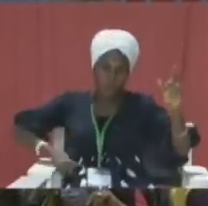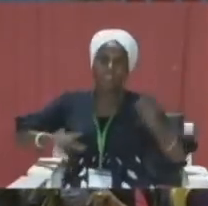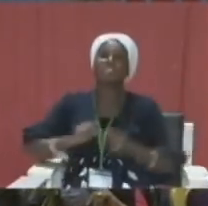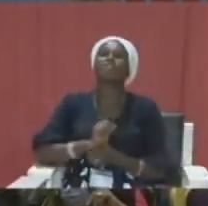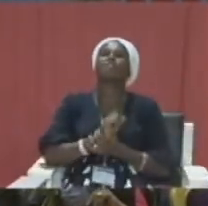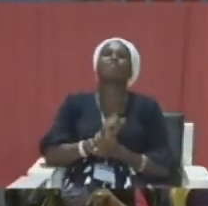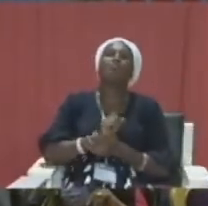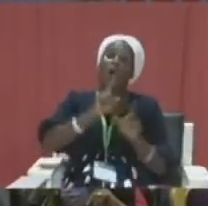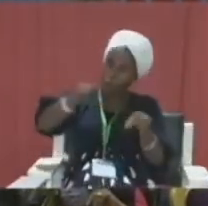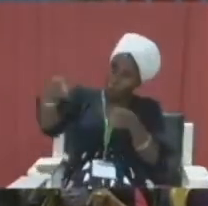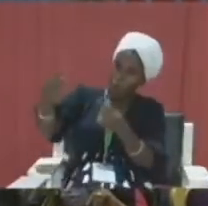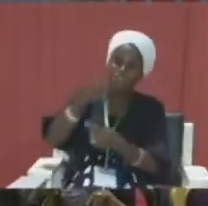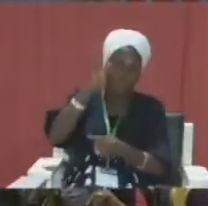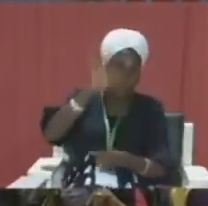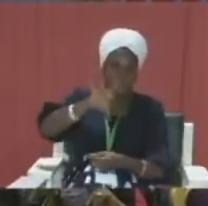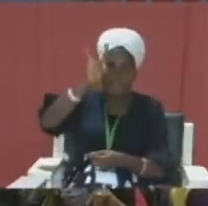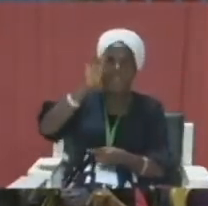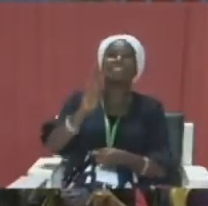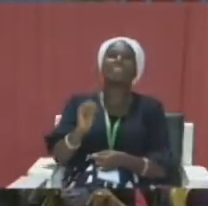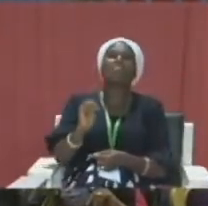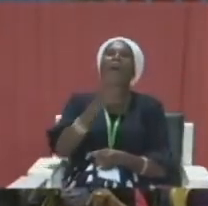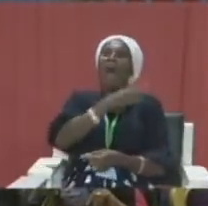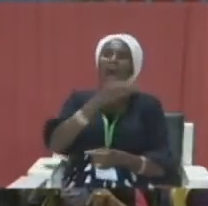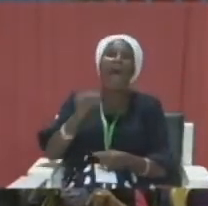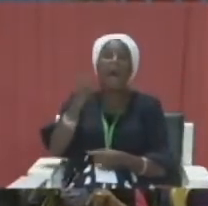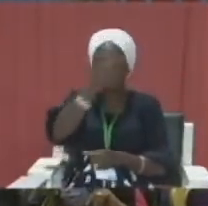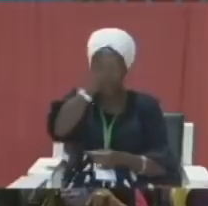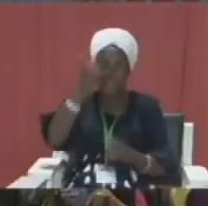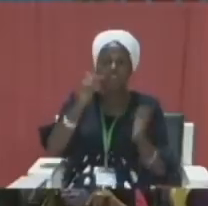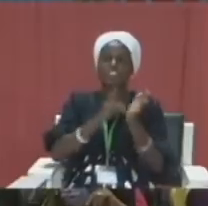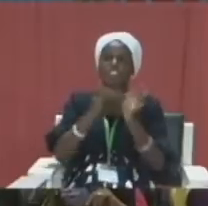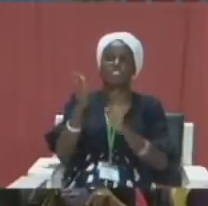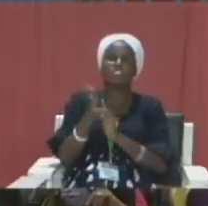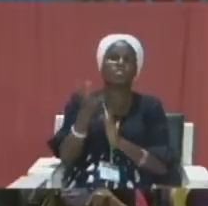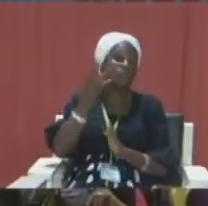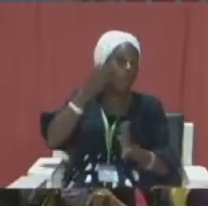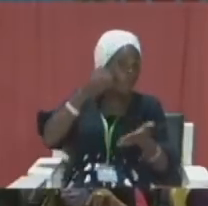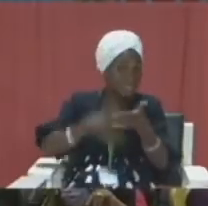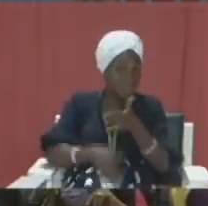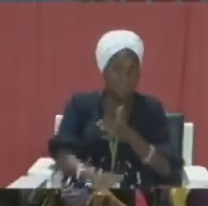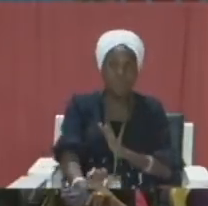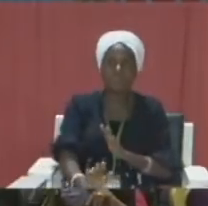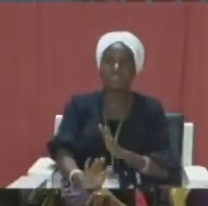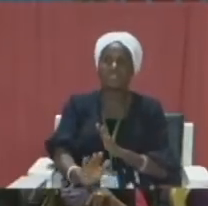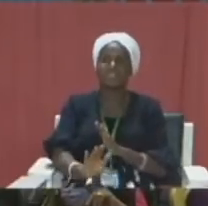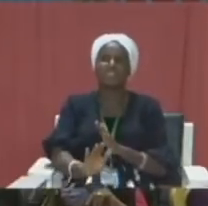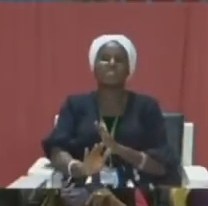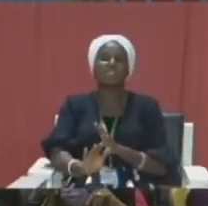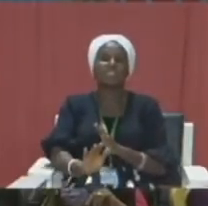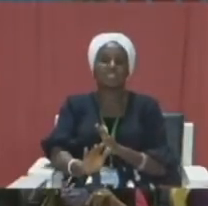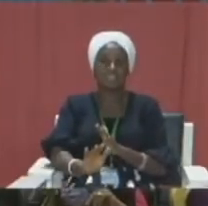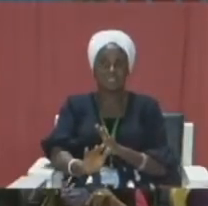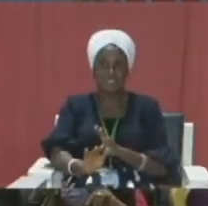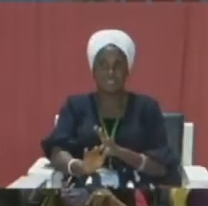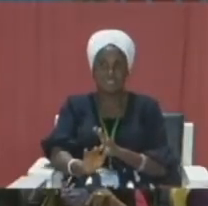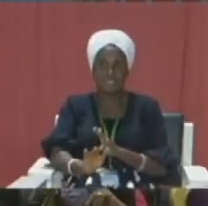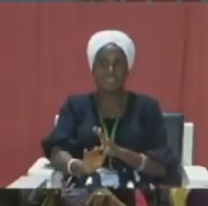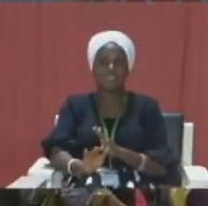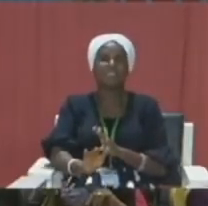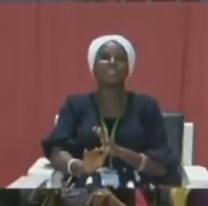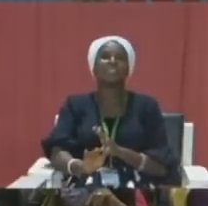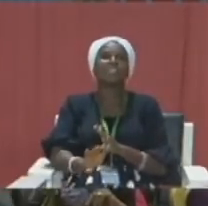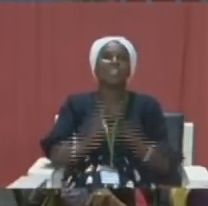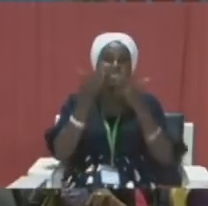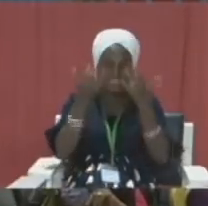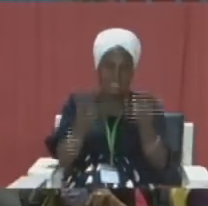him." And because Jesus was born, now man shall live forever.